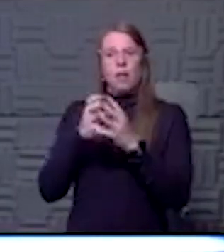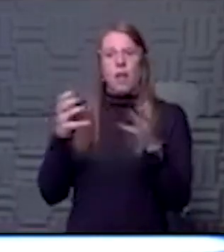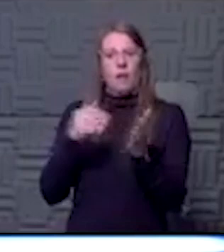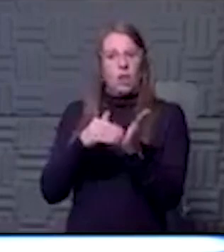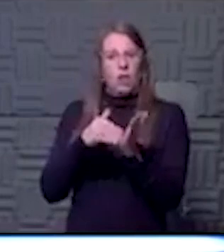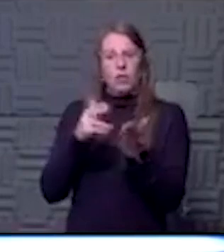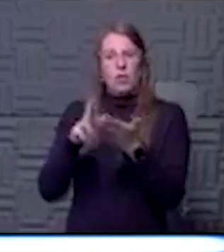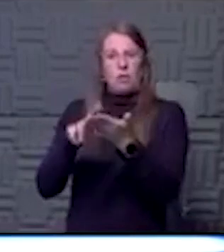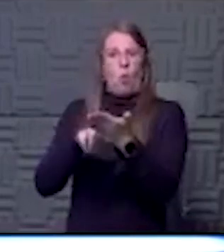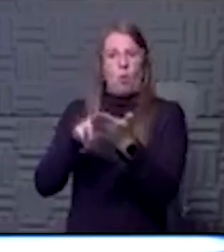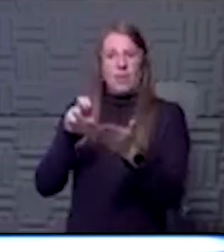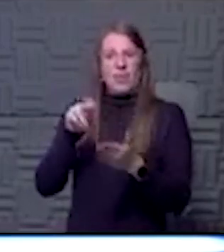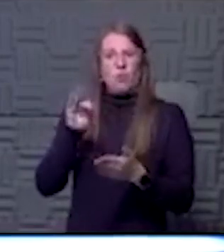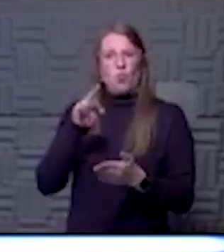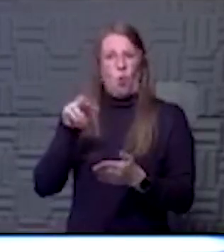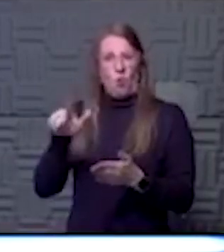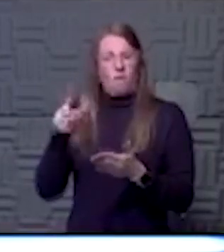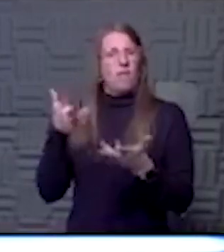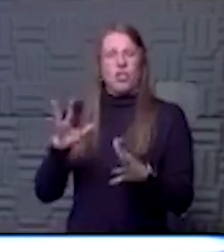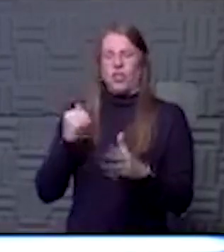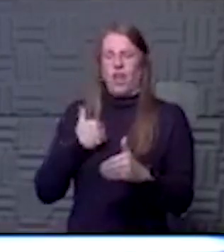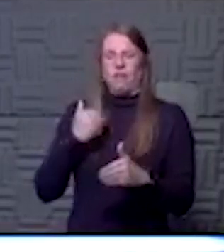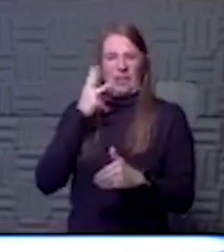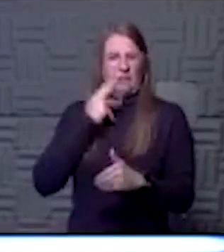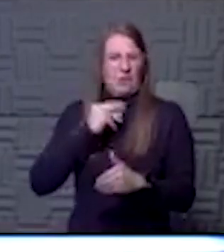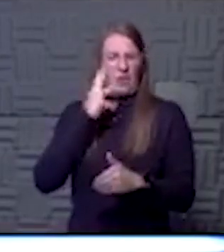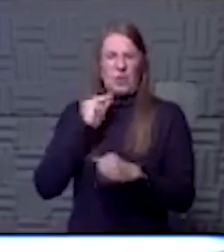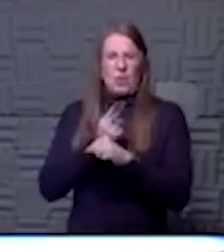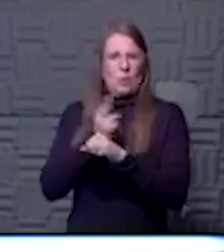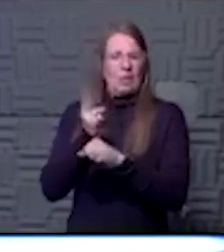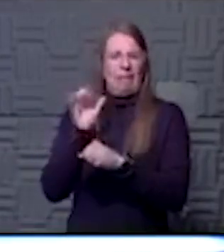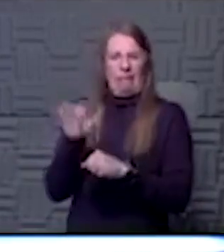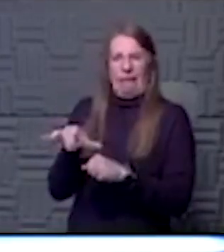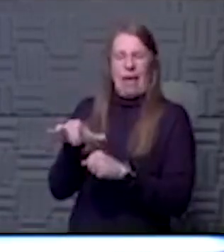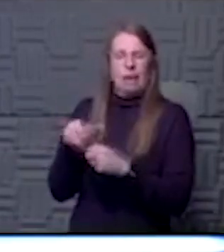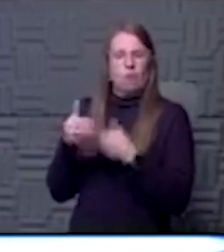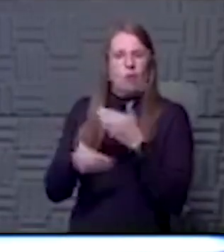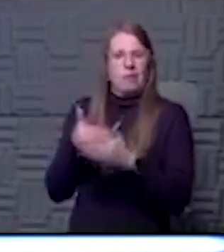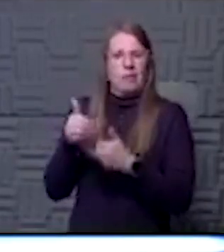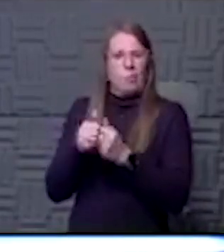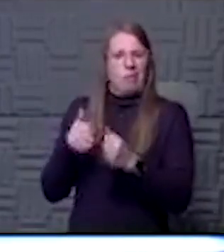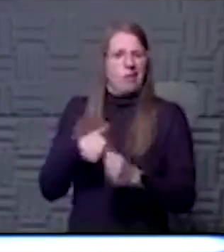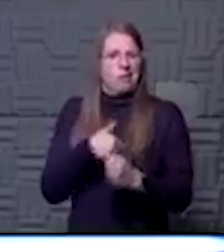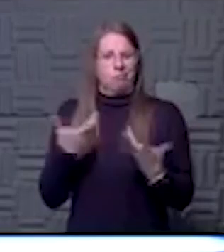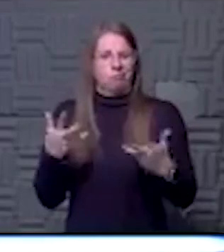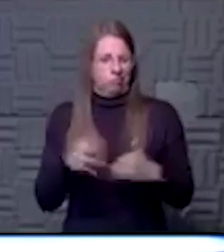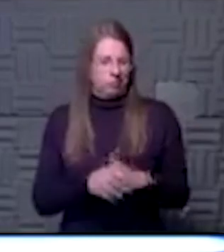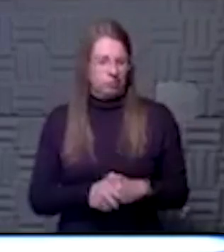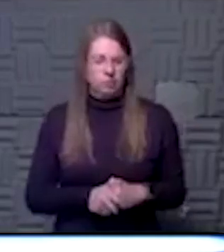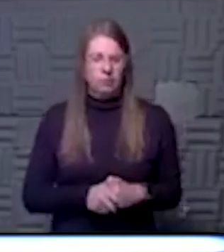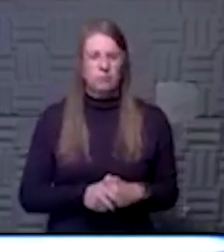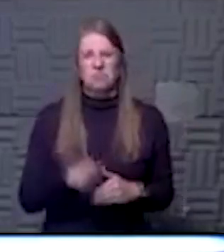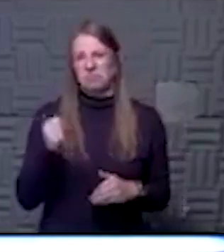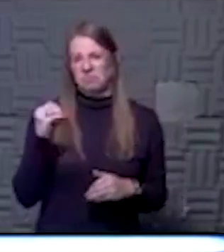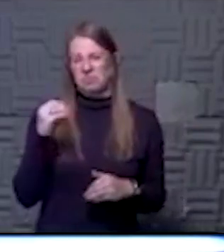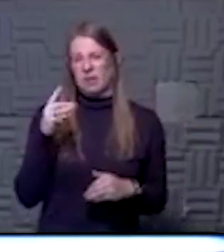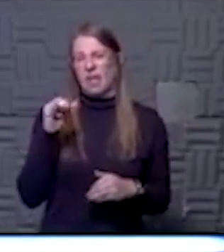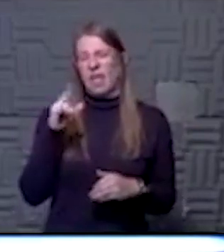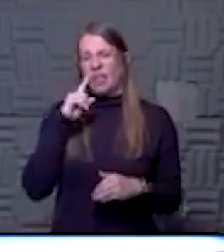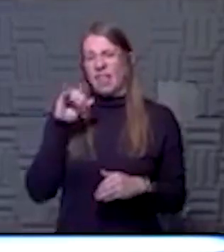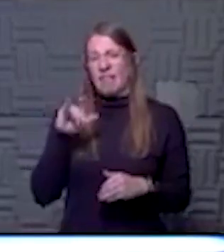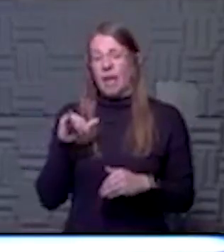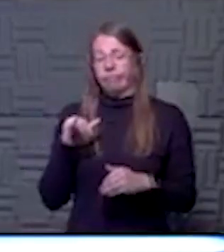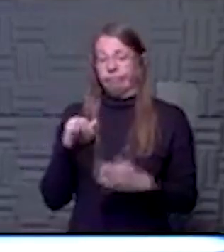enrolling will already have that experience in using that process with us. So I think that will be an